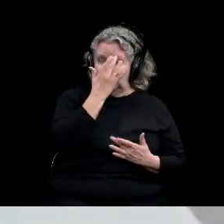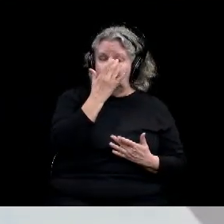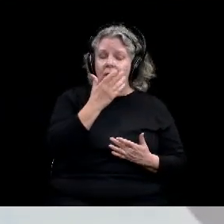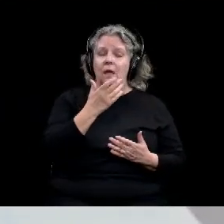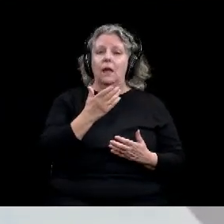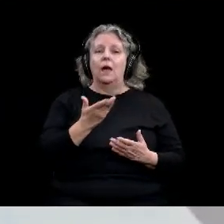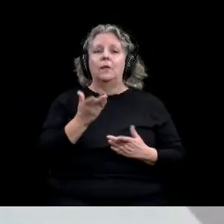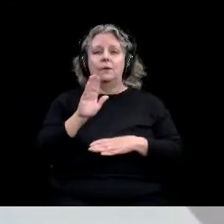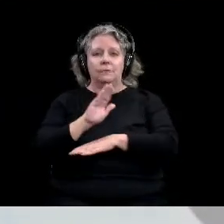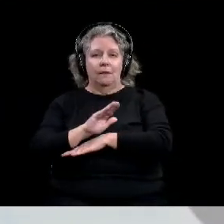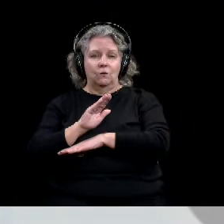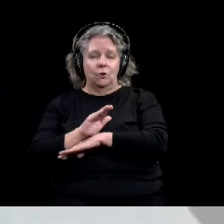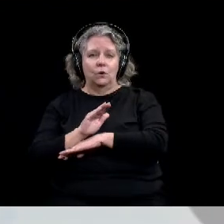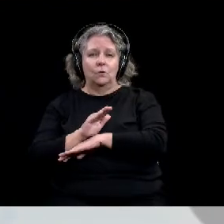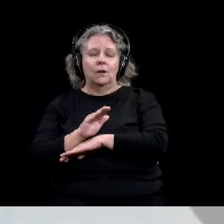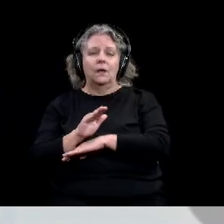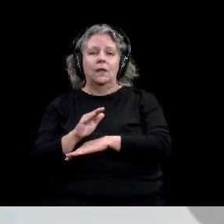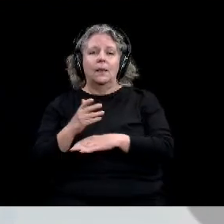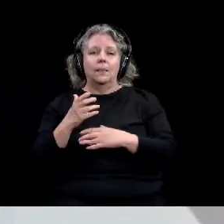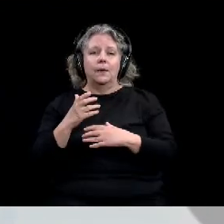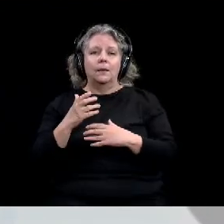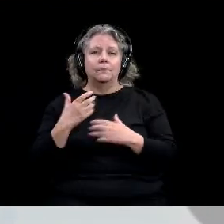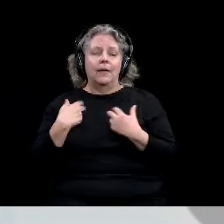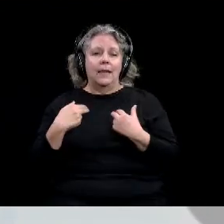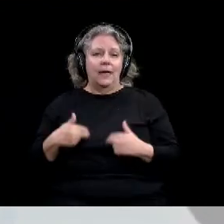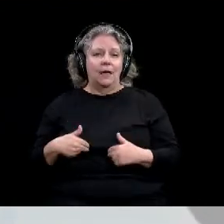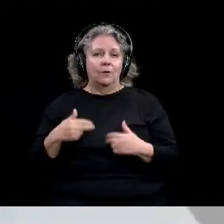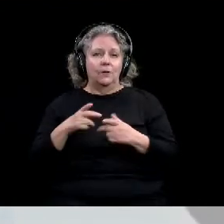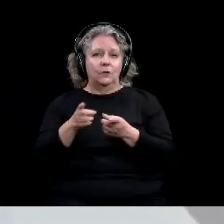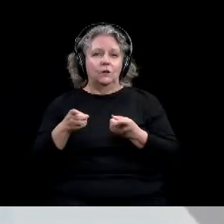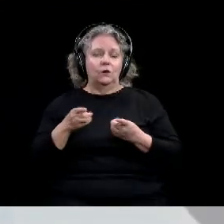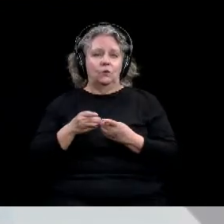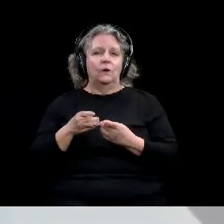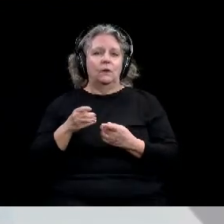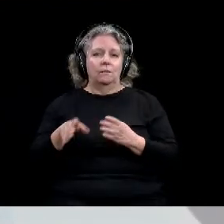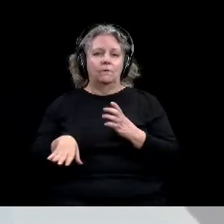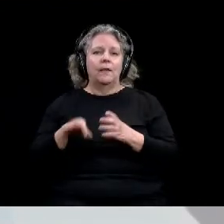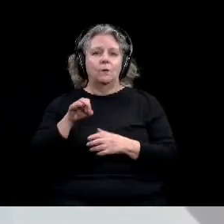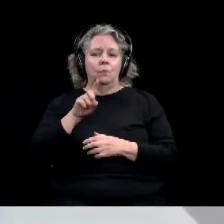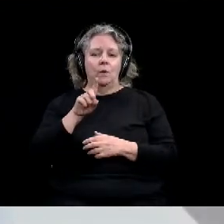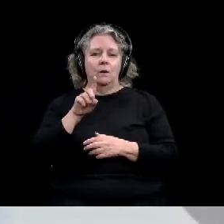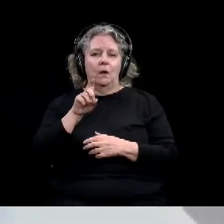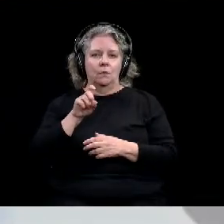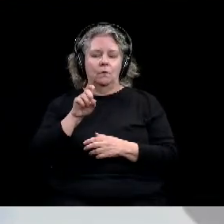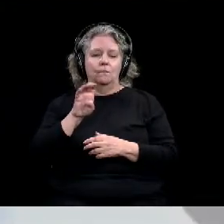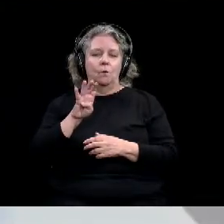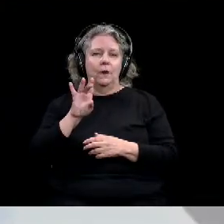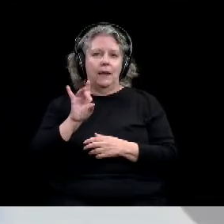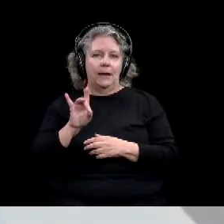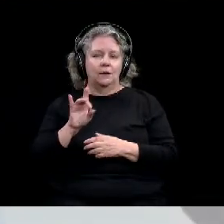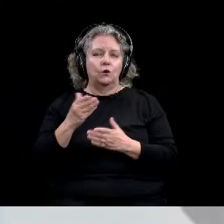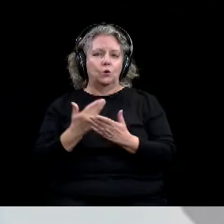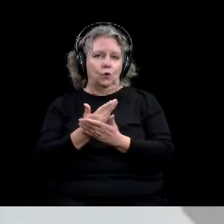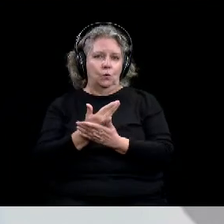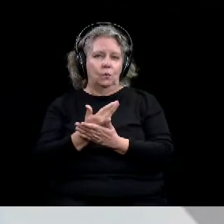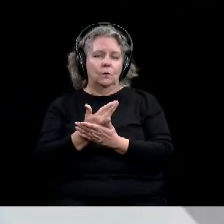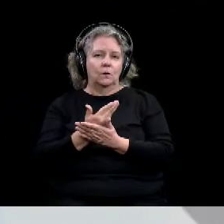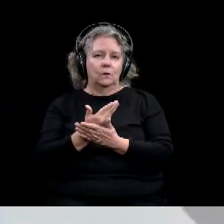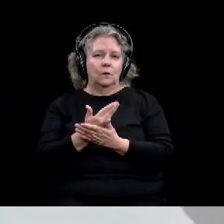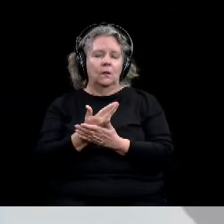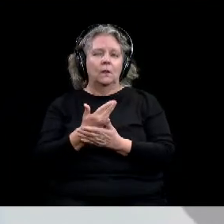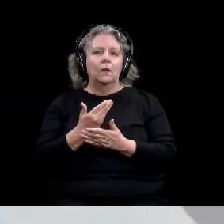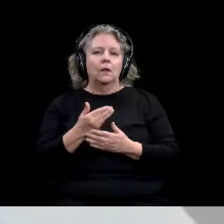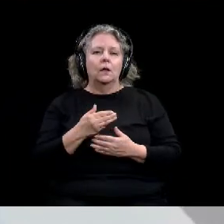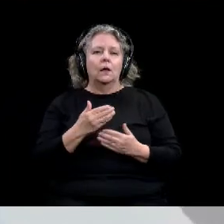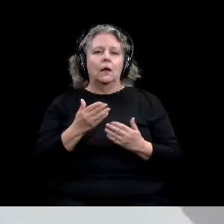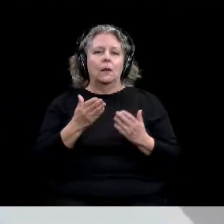of 148 new cases of the novel coronavirus. 120 people are hospitalized